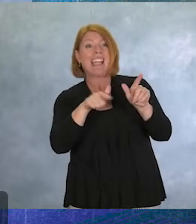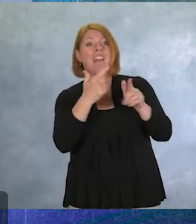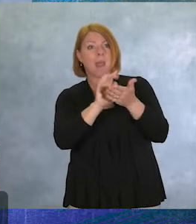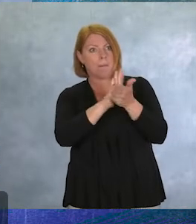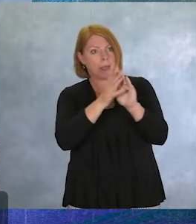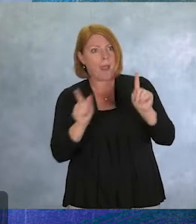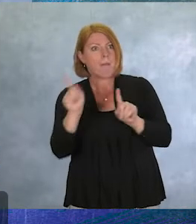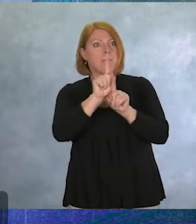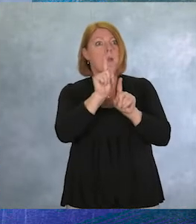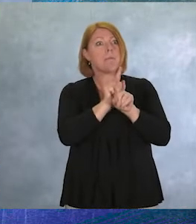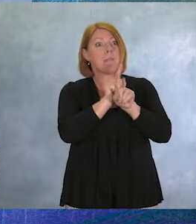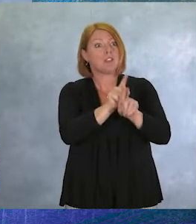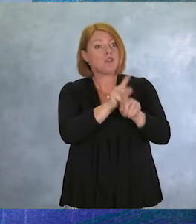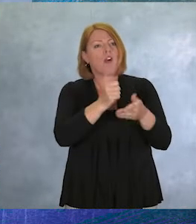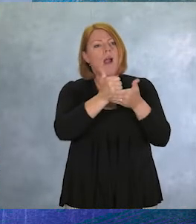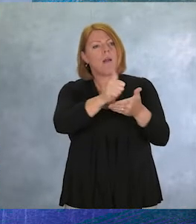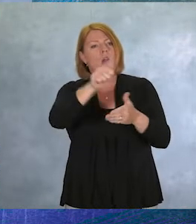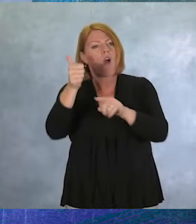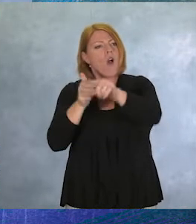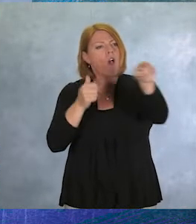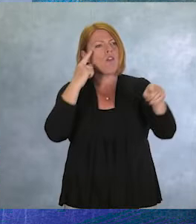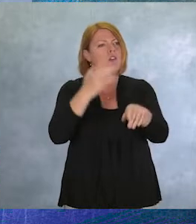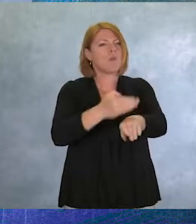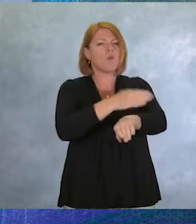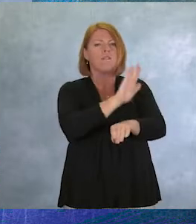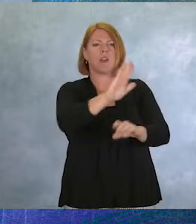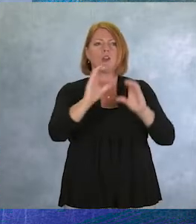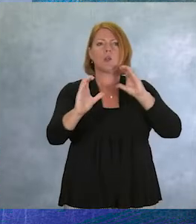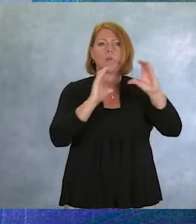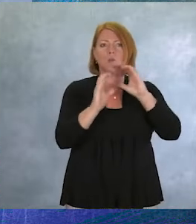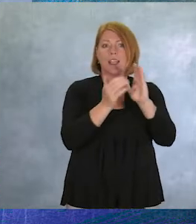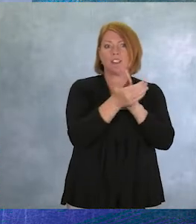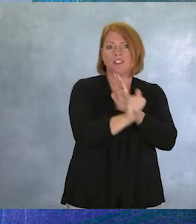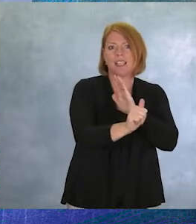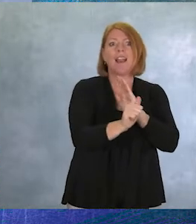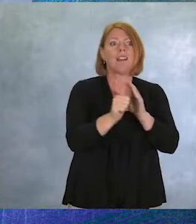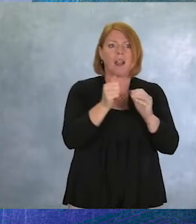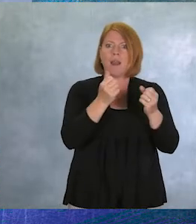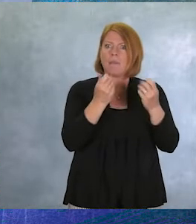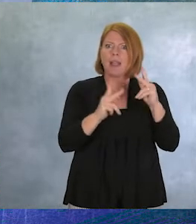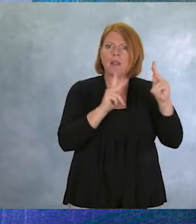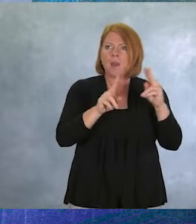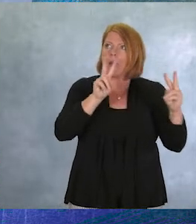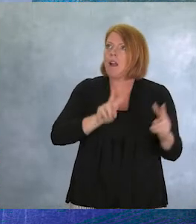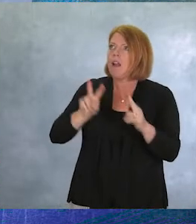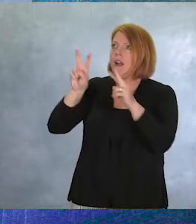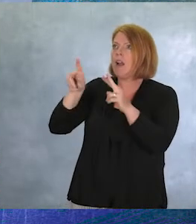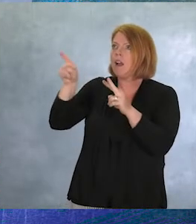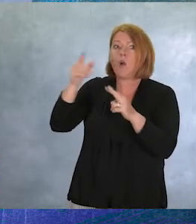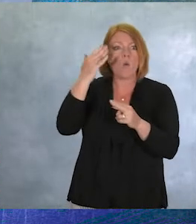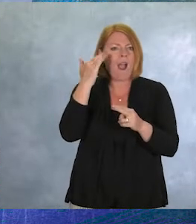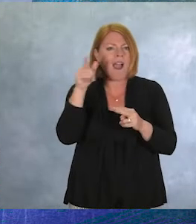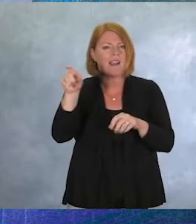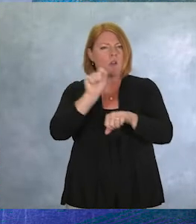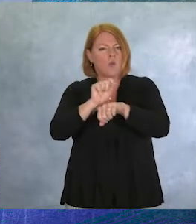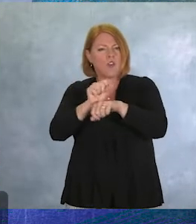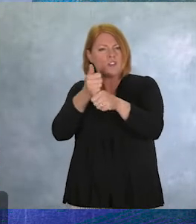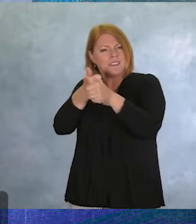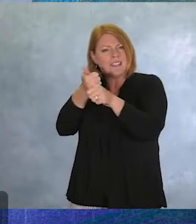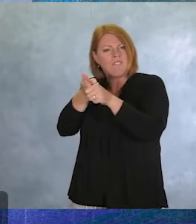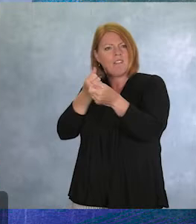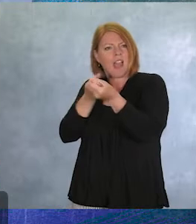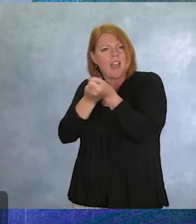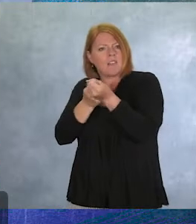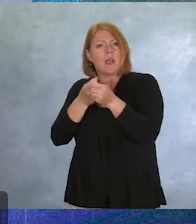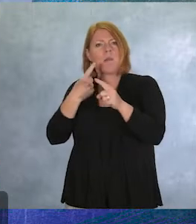communication skills. His peers quickly started looking up to him as he worked towards self-advocacy, maintaining good grades, and